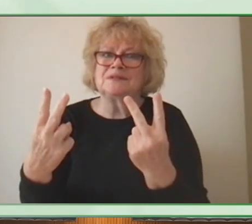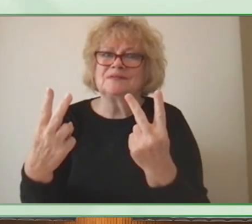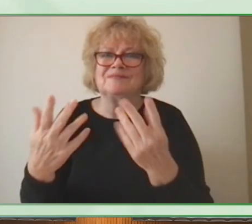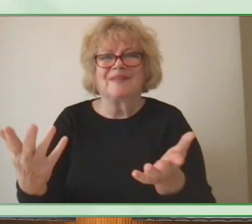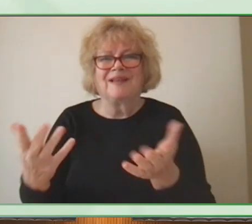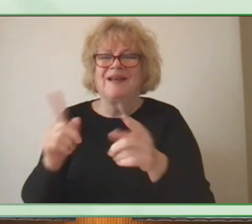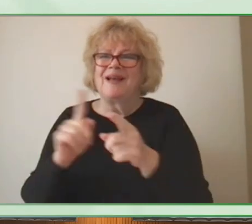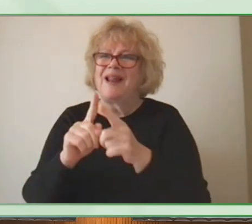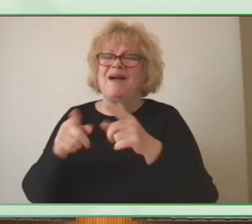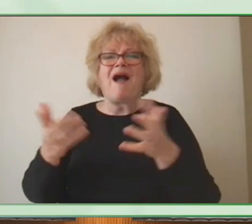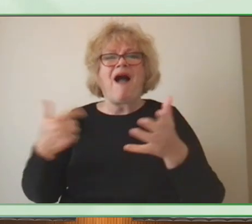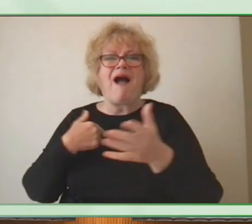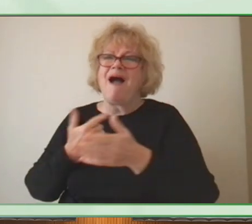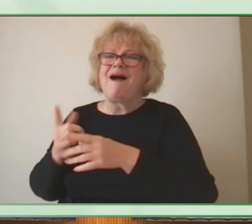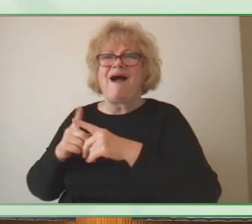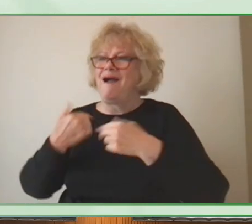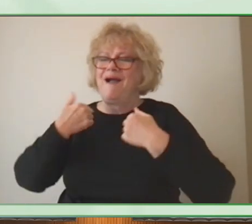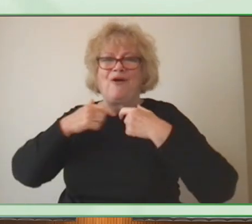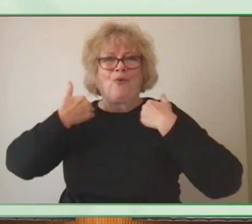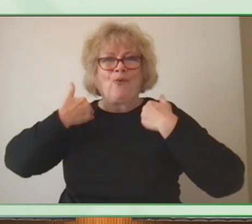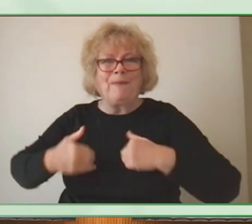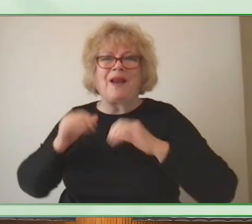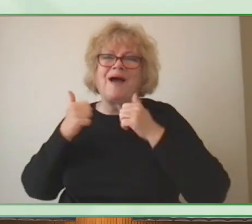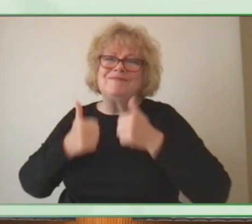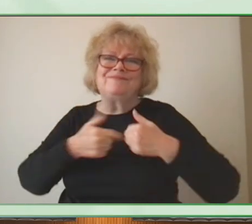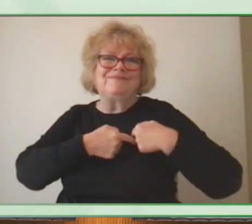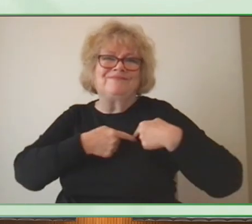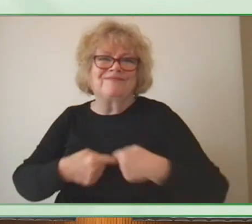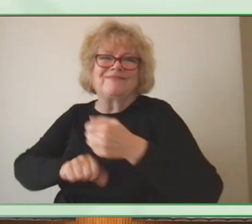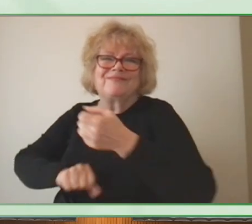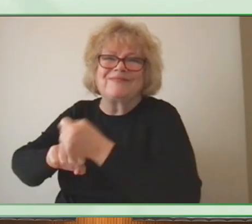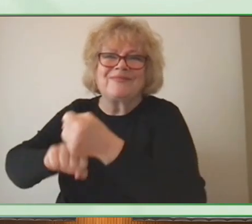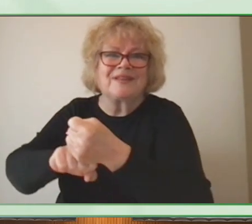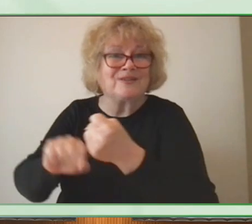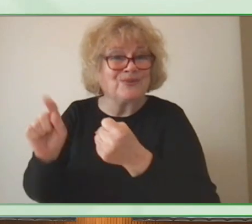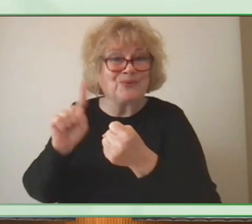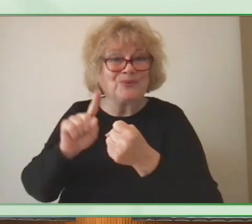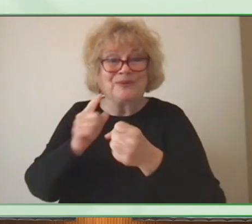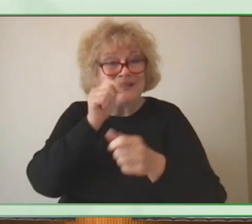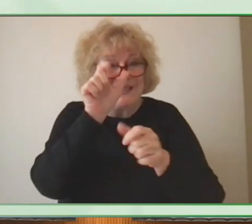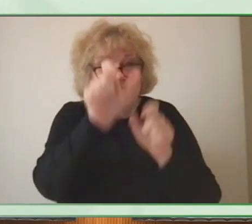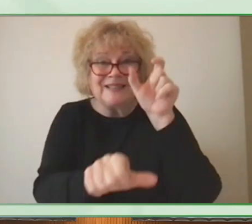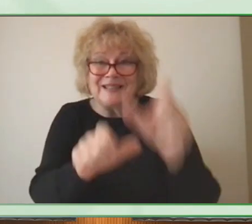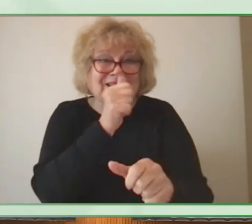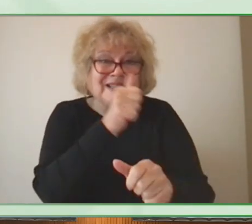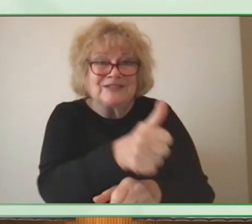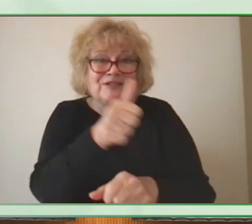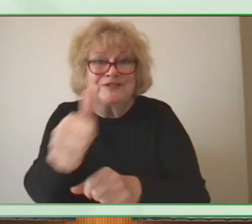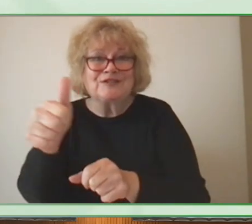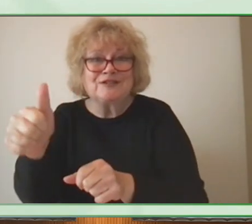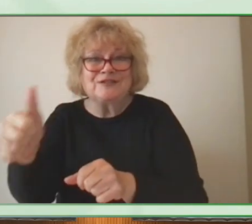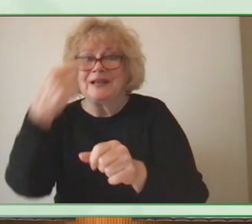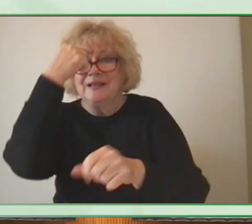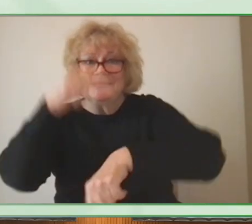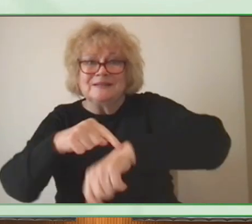It's about also providing assistive technology. It's about evacuations from frontline areas.